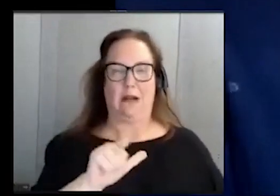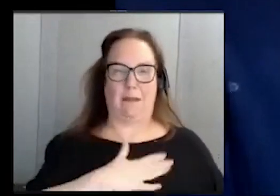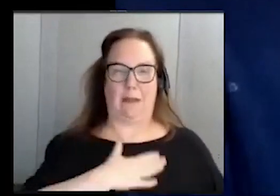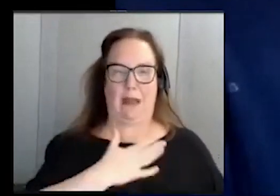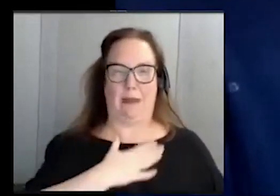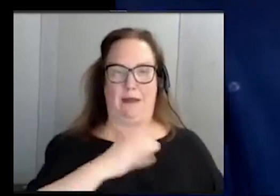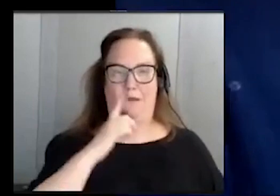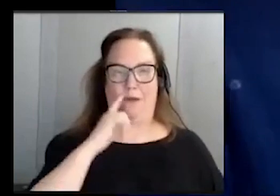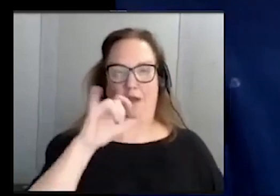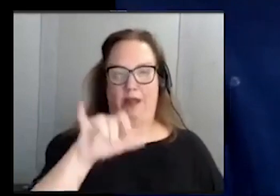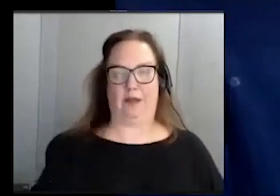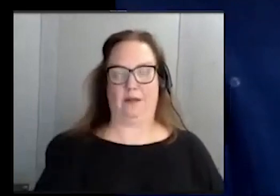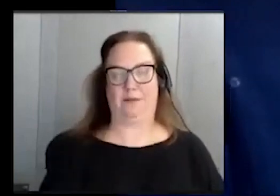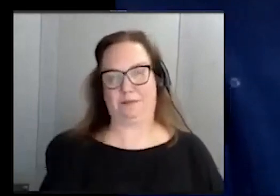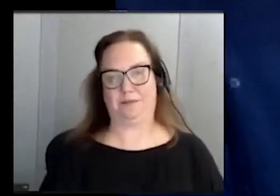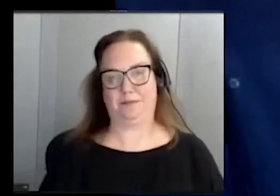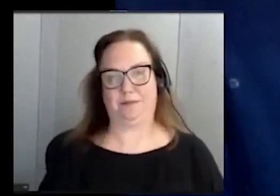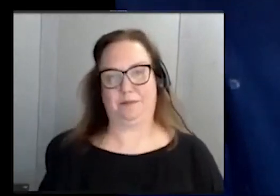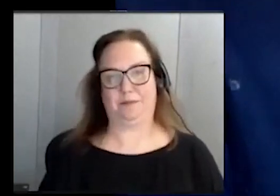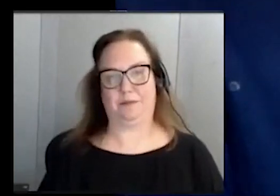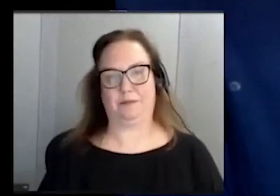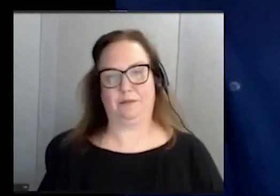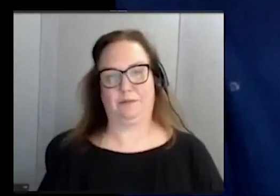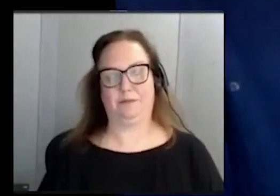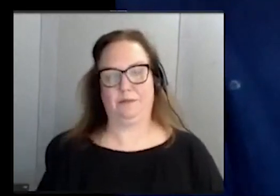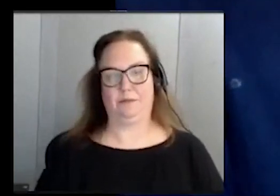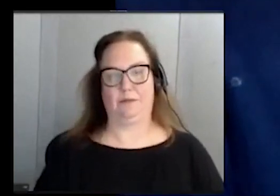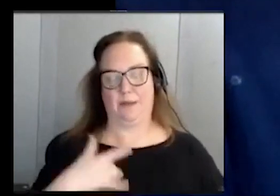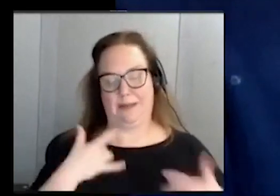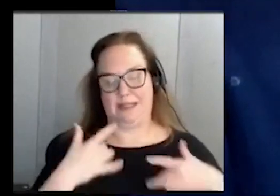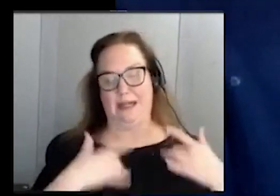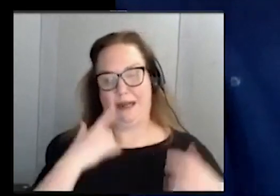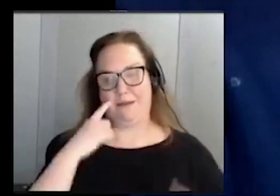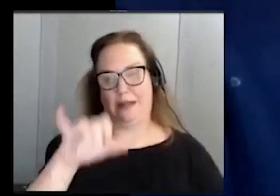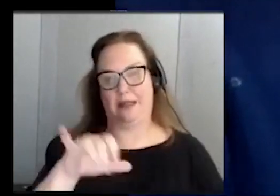lung function. I'm pretty ecstatic with that.